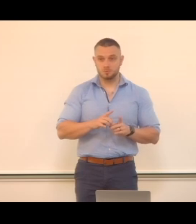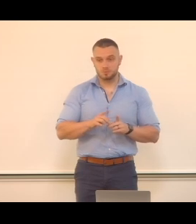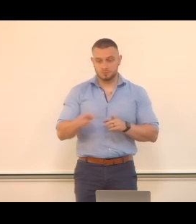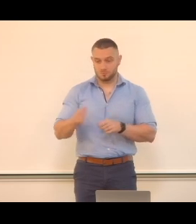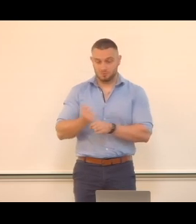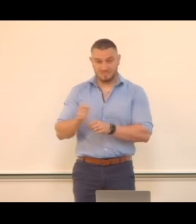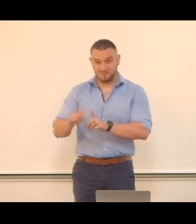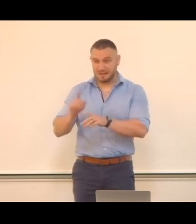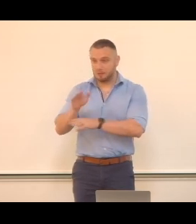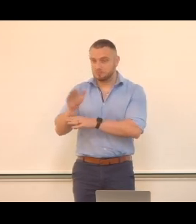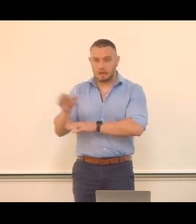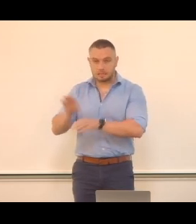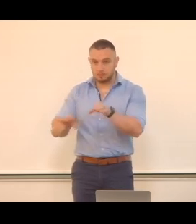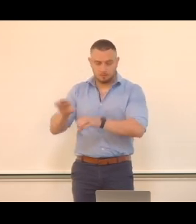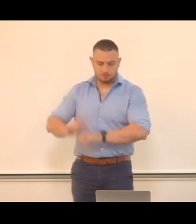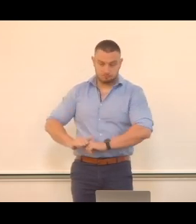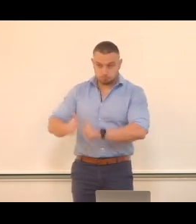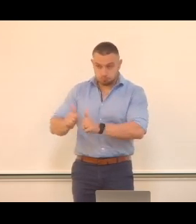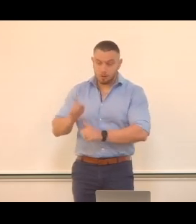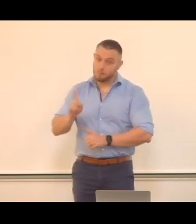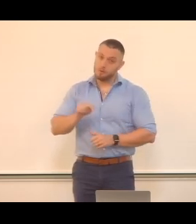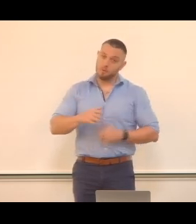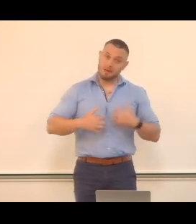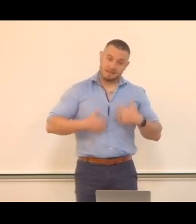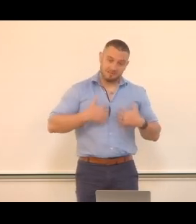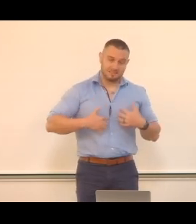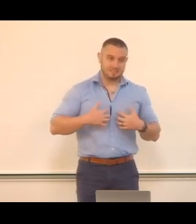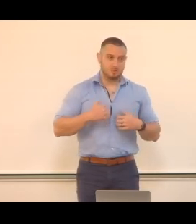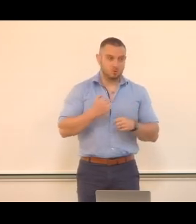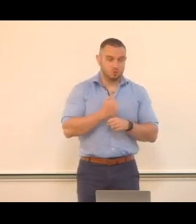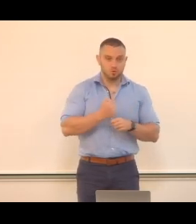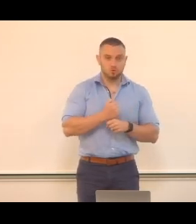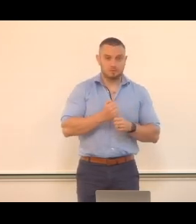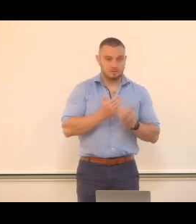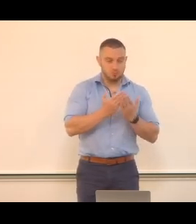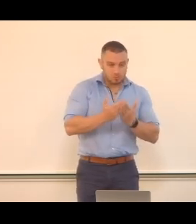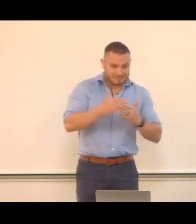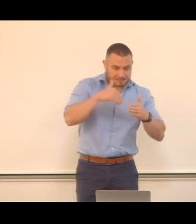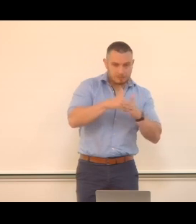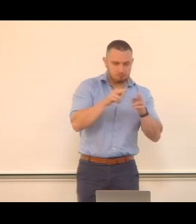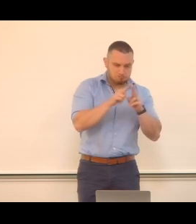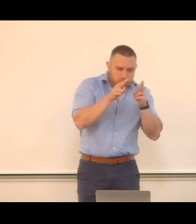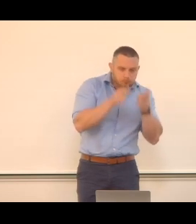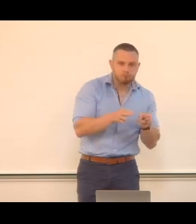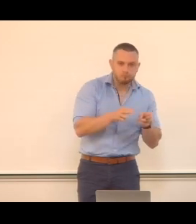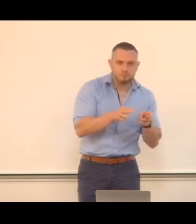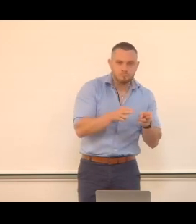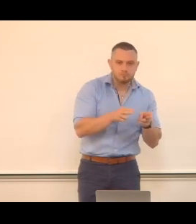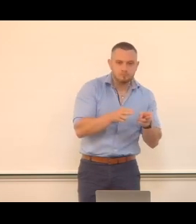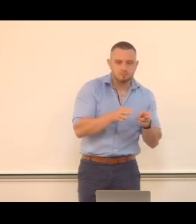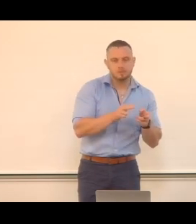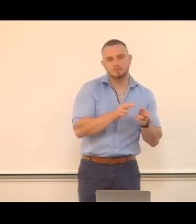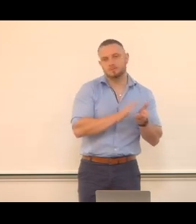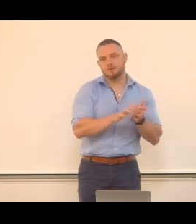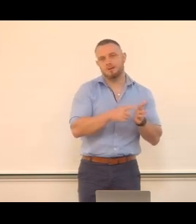place to be. But if you're interested in doing studies in confined habitats, that's not the focus of HMP. You're